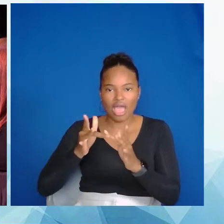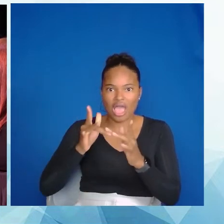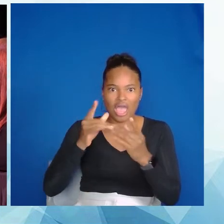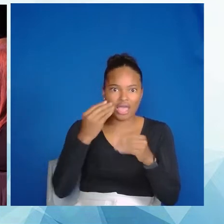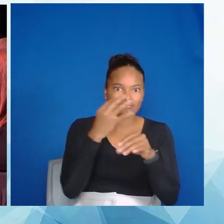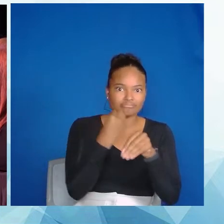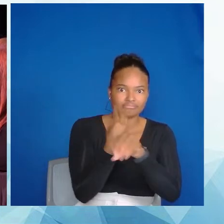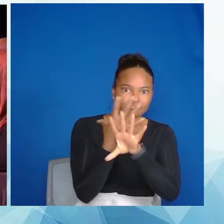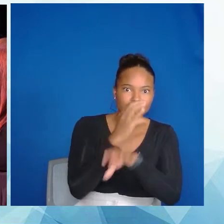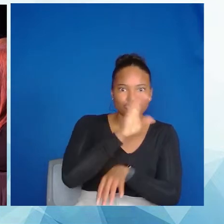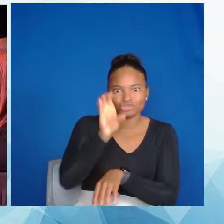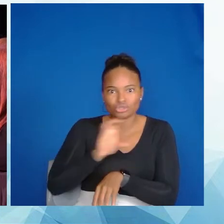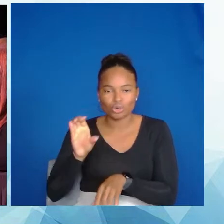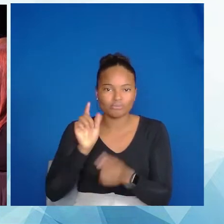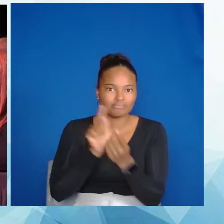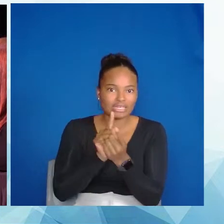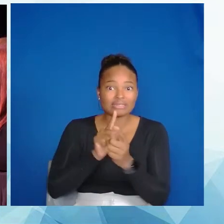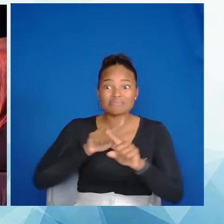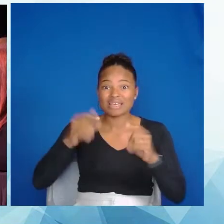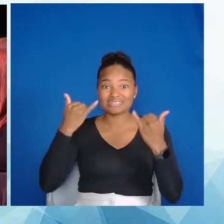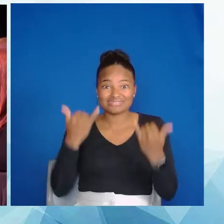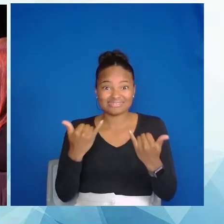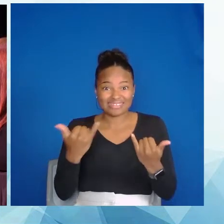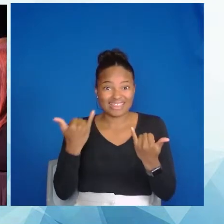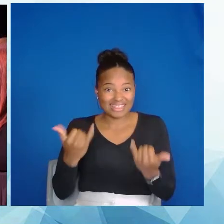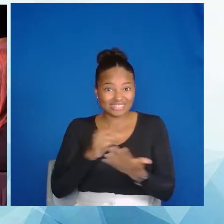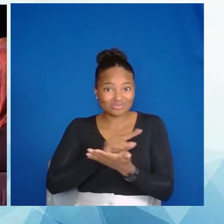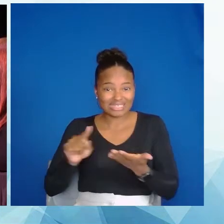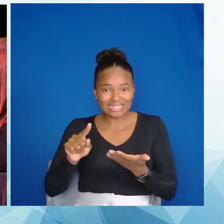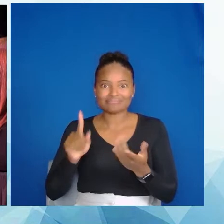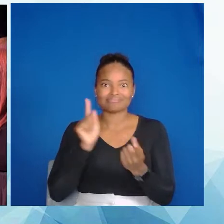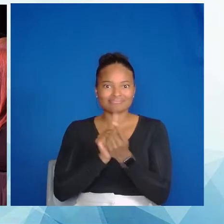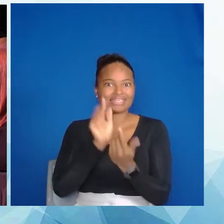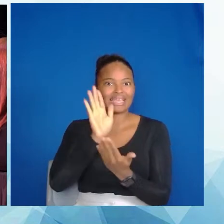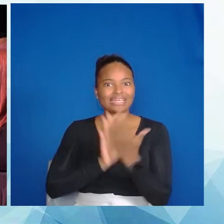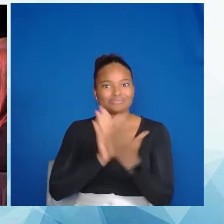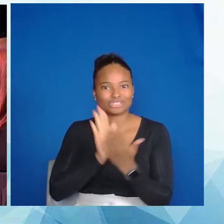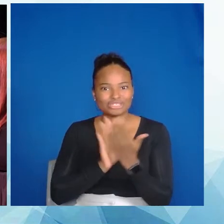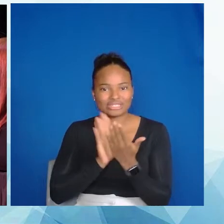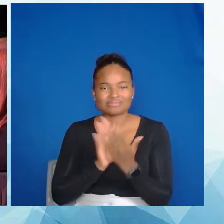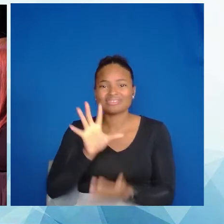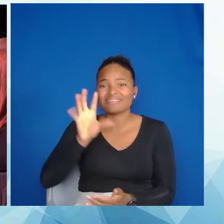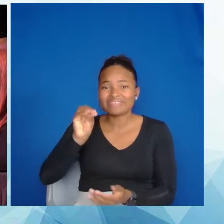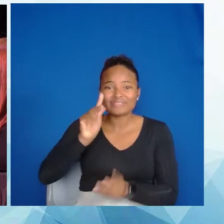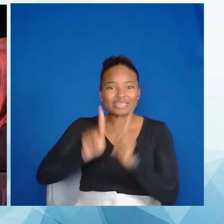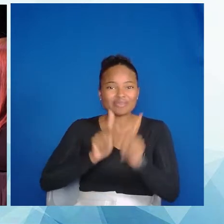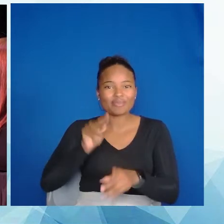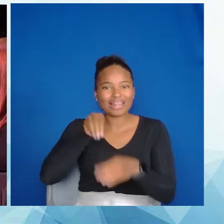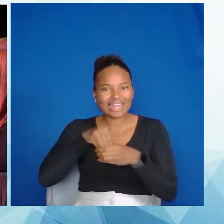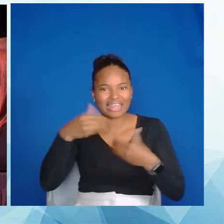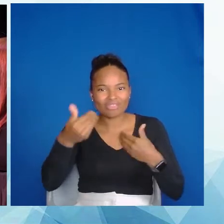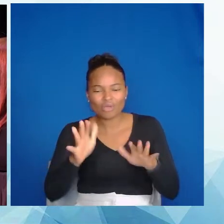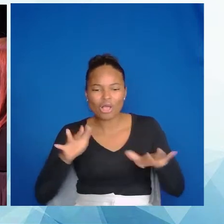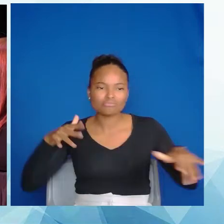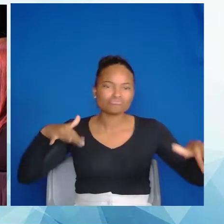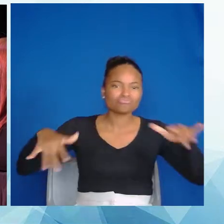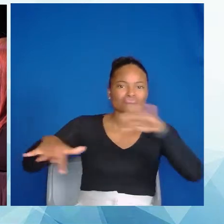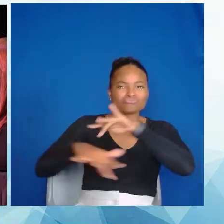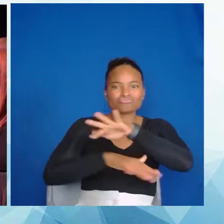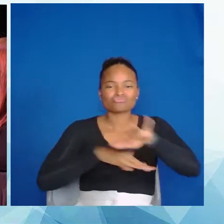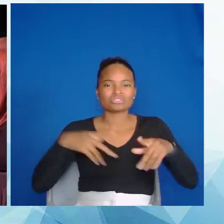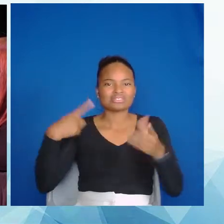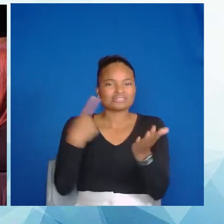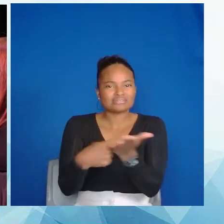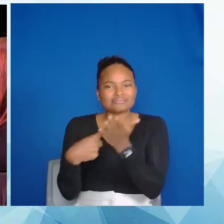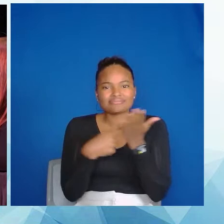had 50 people in the room together talking about, again, some different actions on how and what we